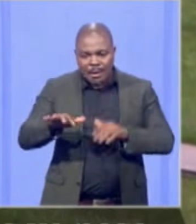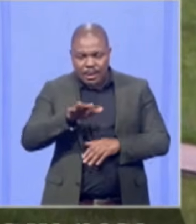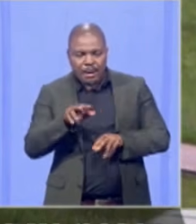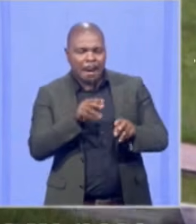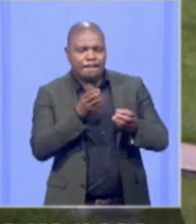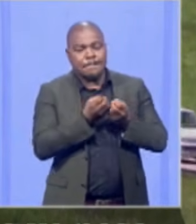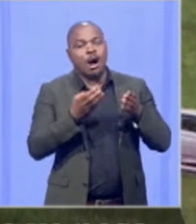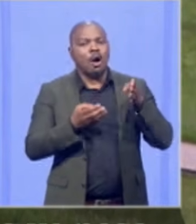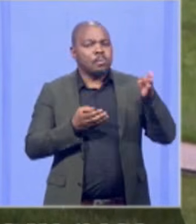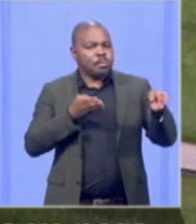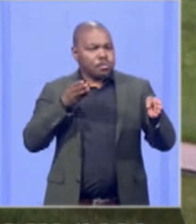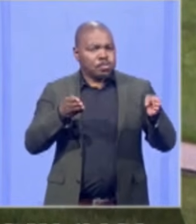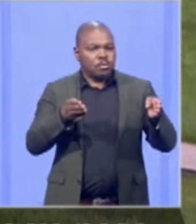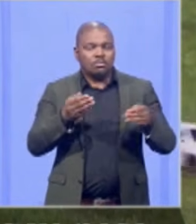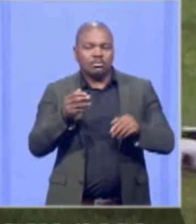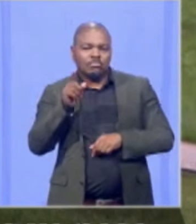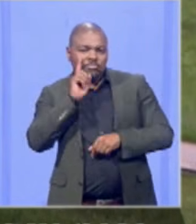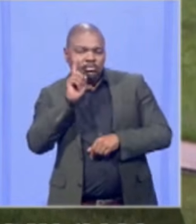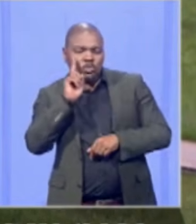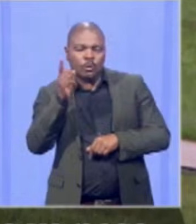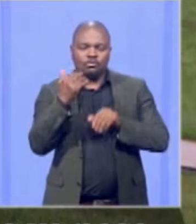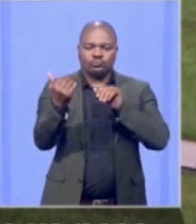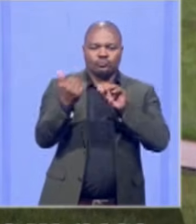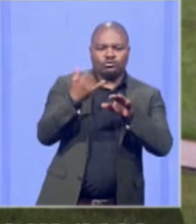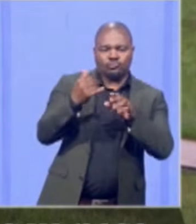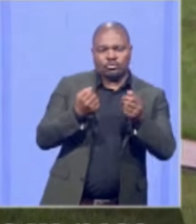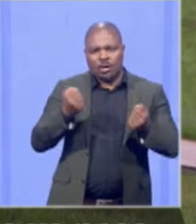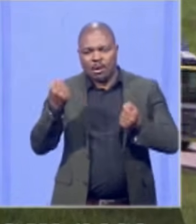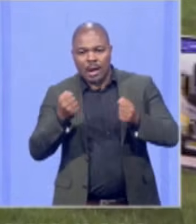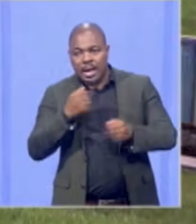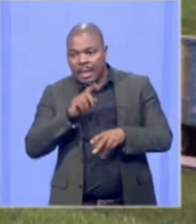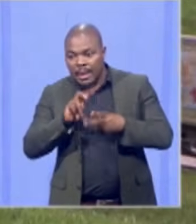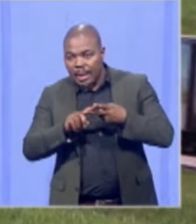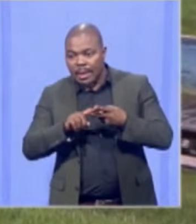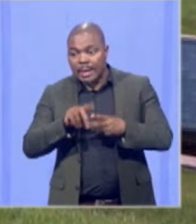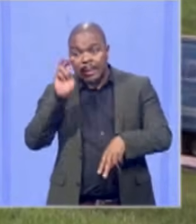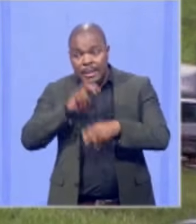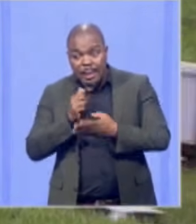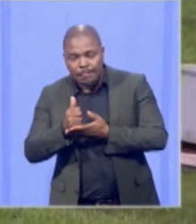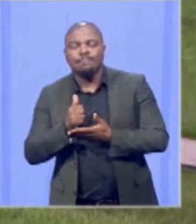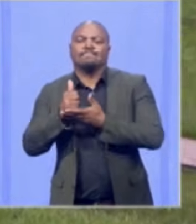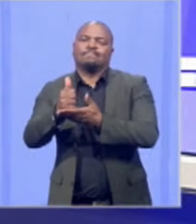porofense go ela tlhoko kelo ya pharakano le go thusa fa thuso e tlhokegang.